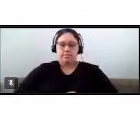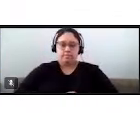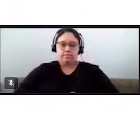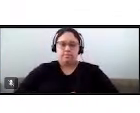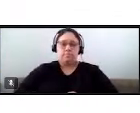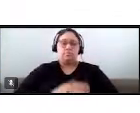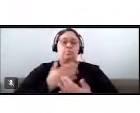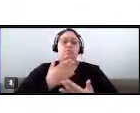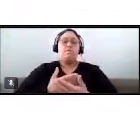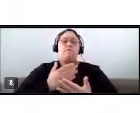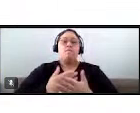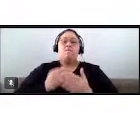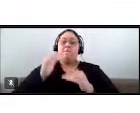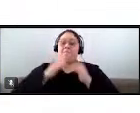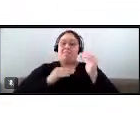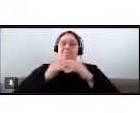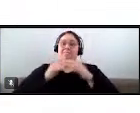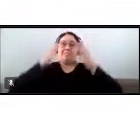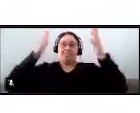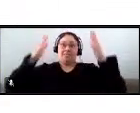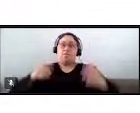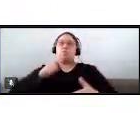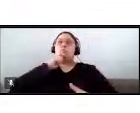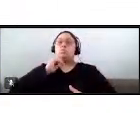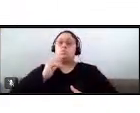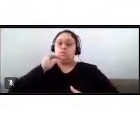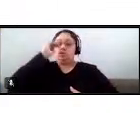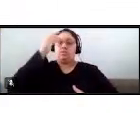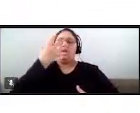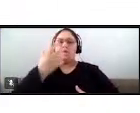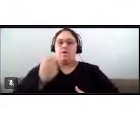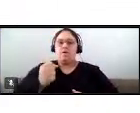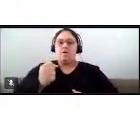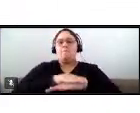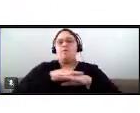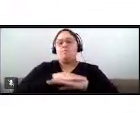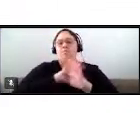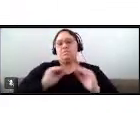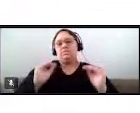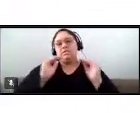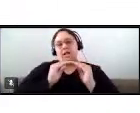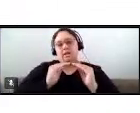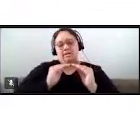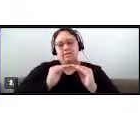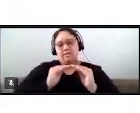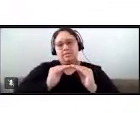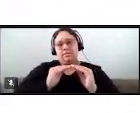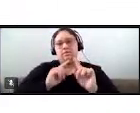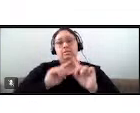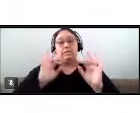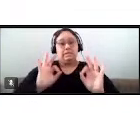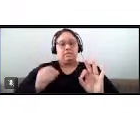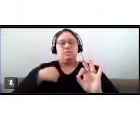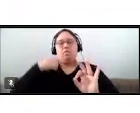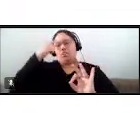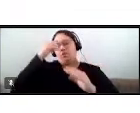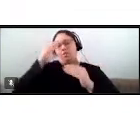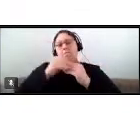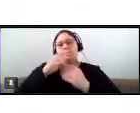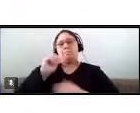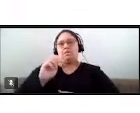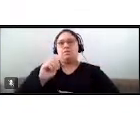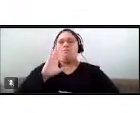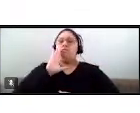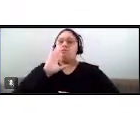a building, there are certain minimum standards. Okay, I think, and this is what I thought Member Maseko